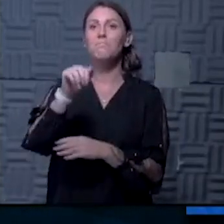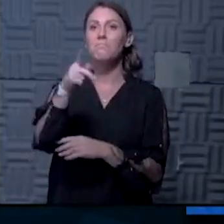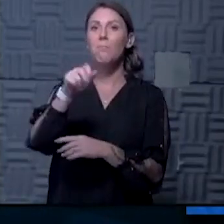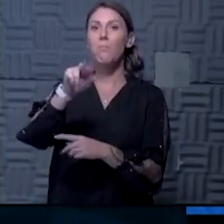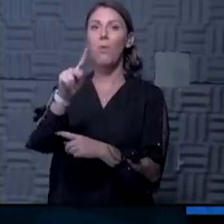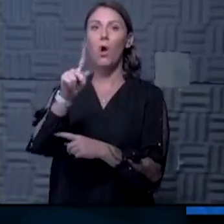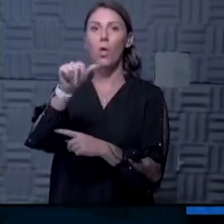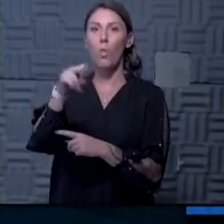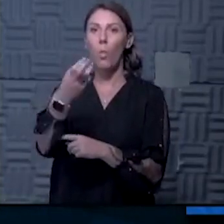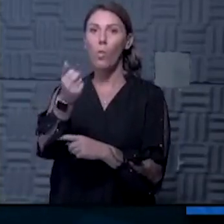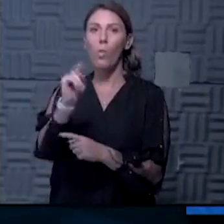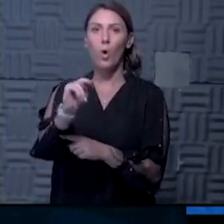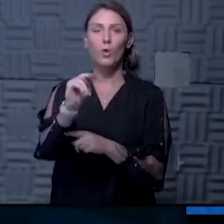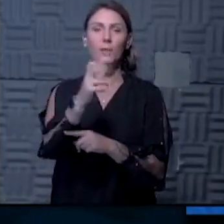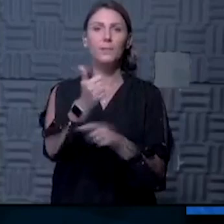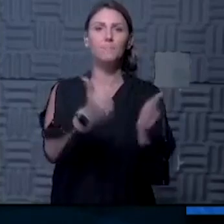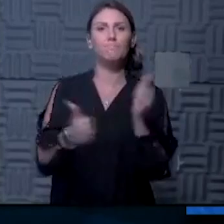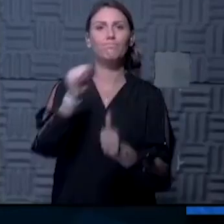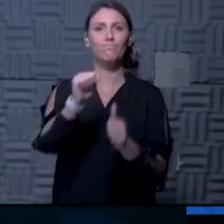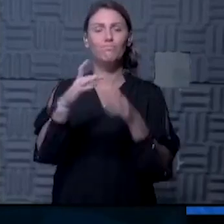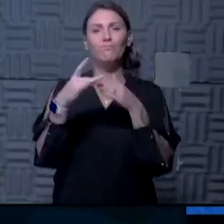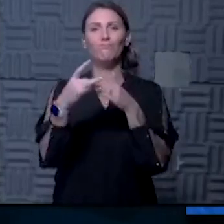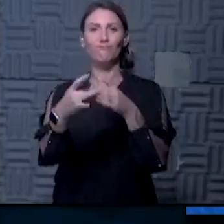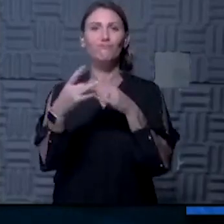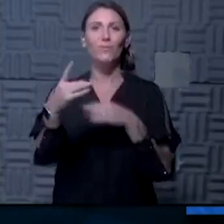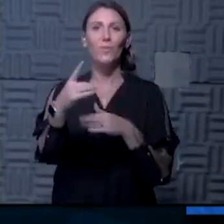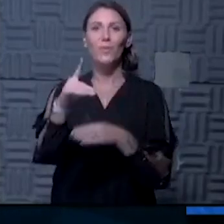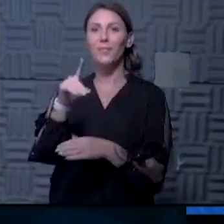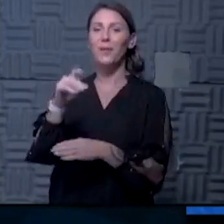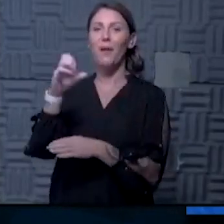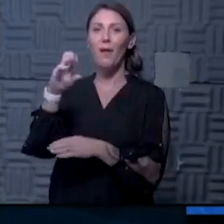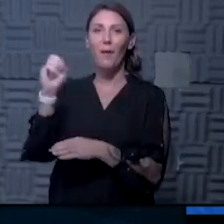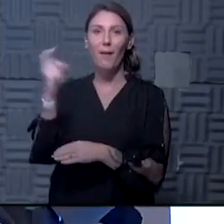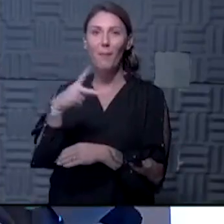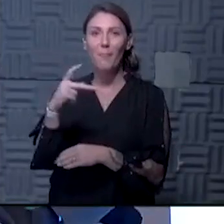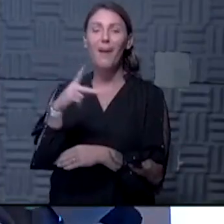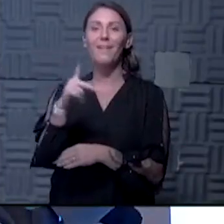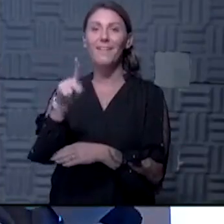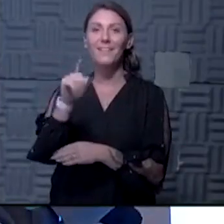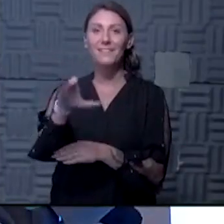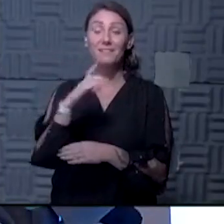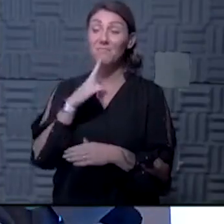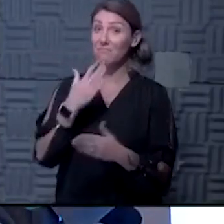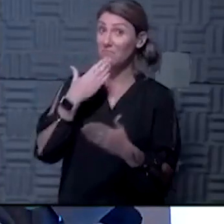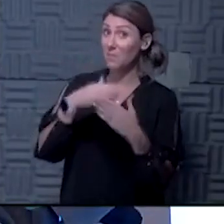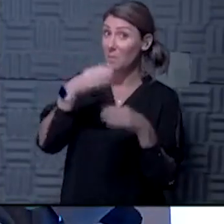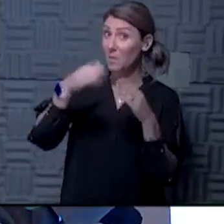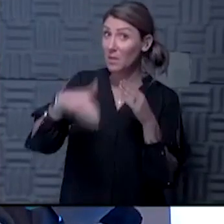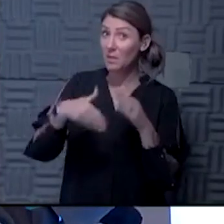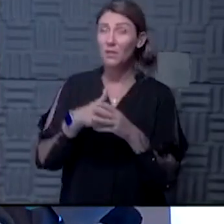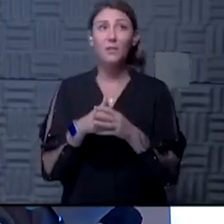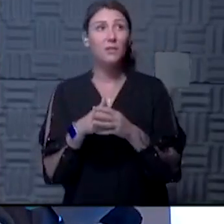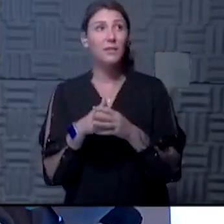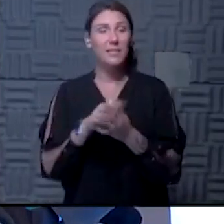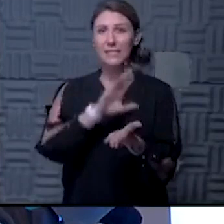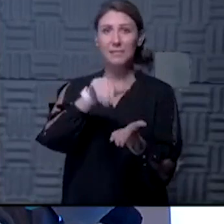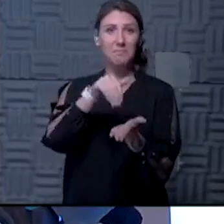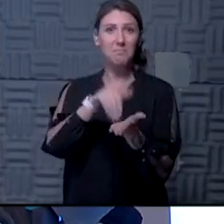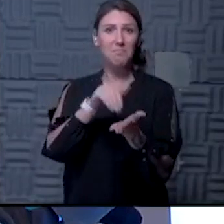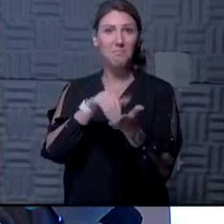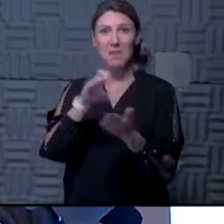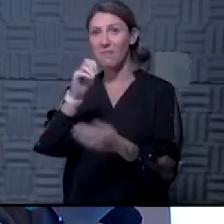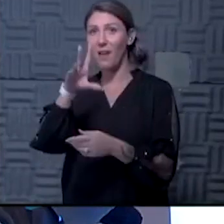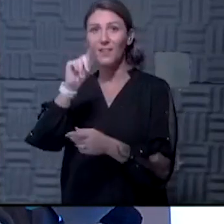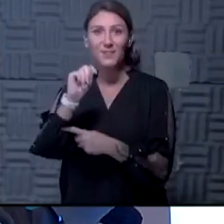efforts at Comeback Kansas City. Hawkeye, how was the weekend? It was good. You know, it's, mid-October,